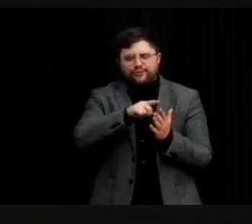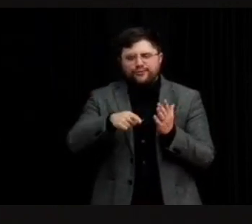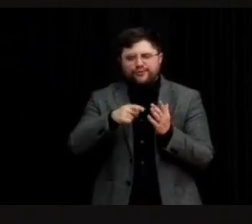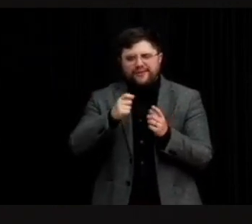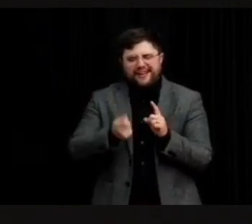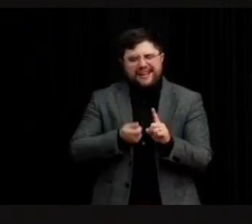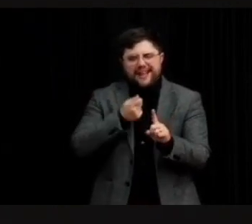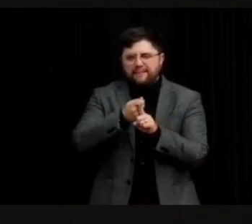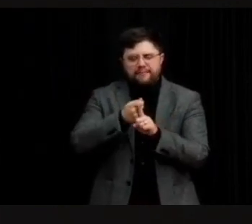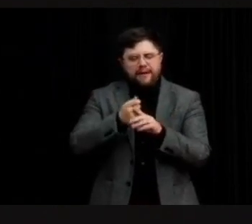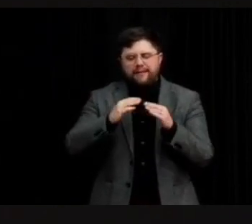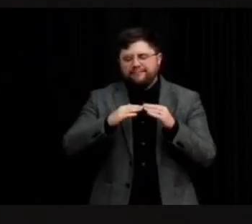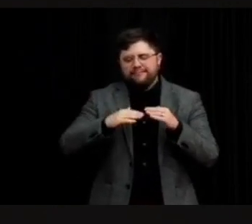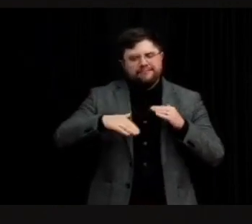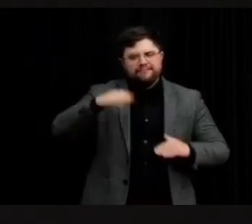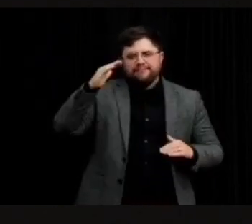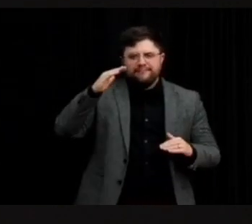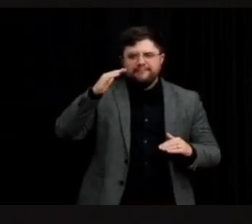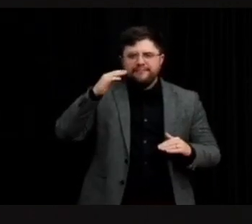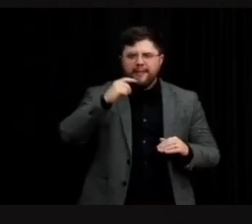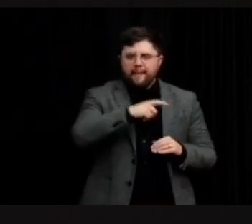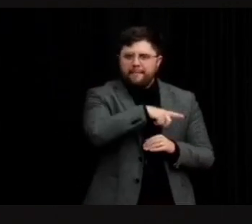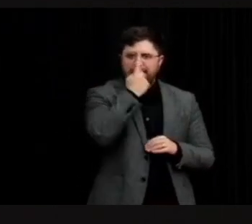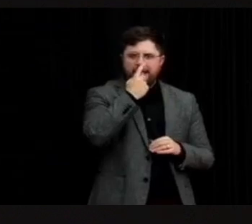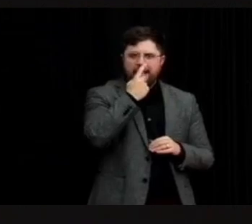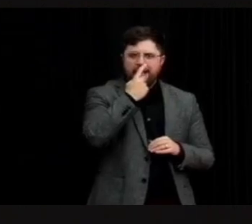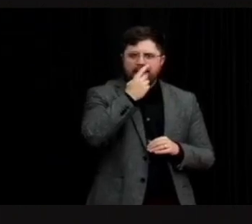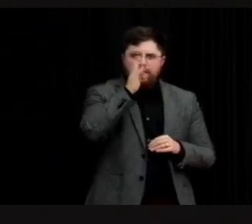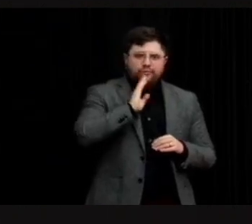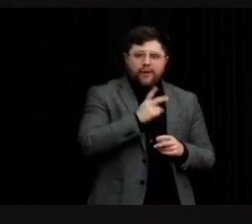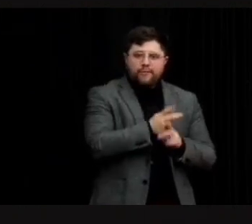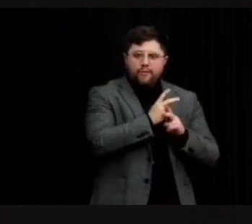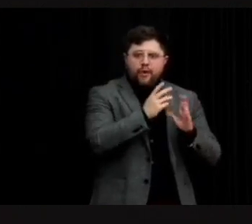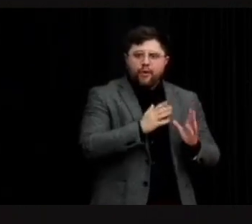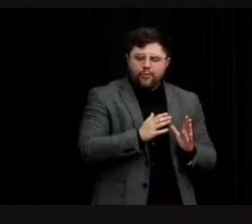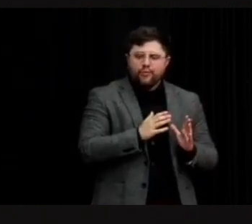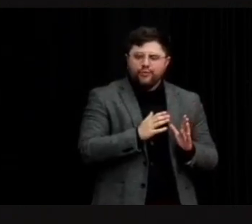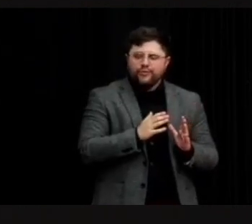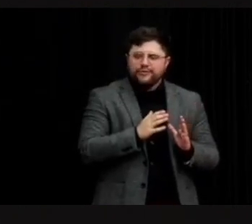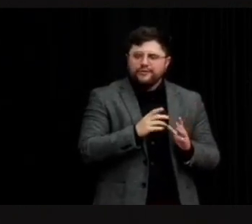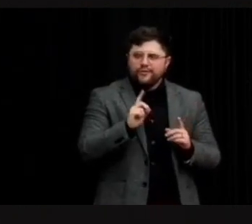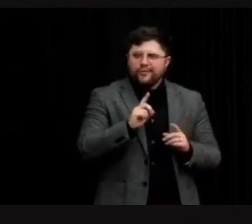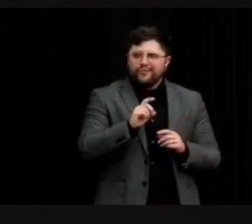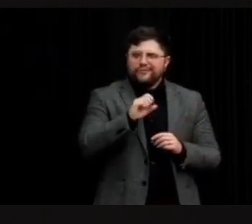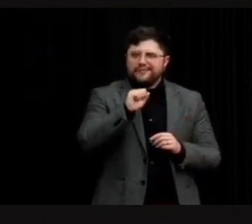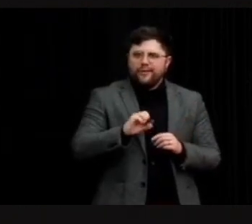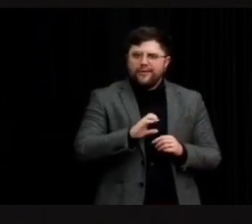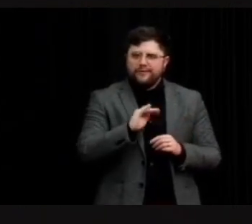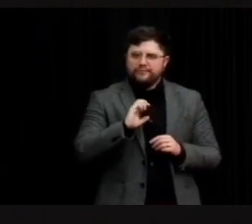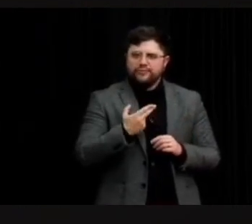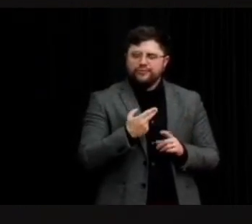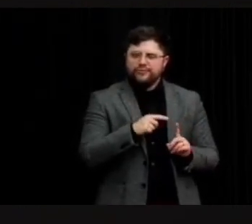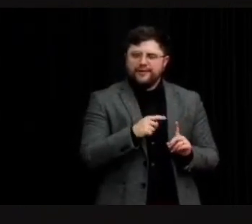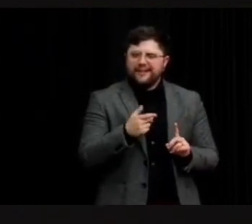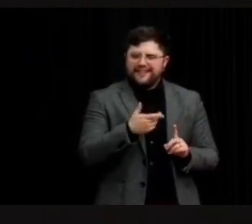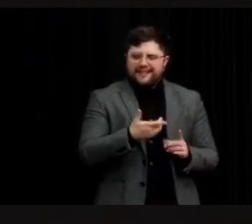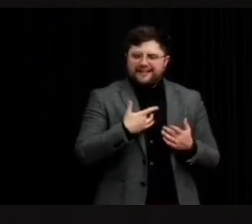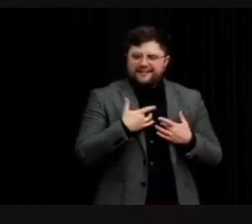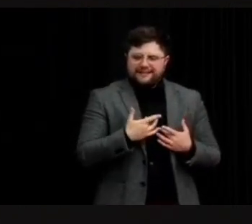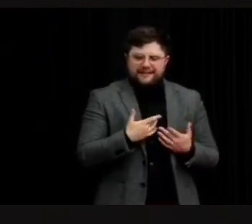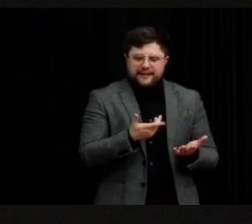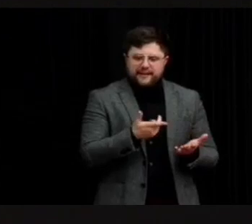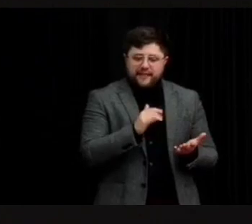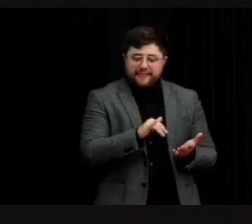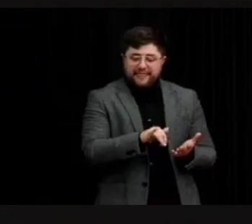that disproportionately affect black and brown borrowers in Southeast Michigan can then end up